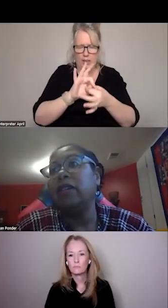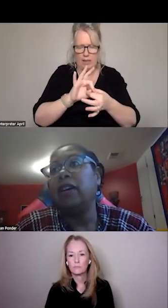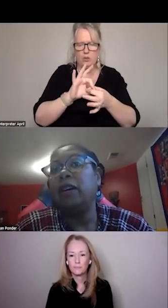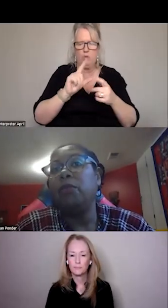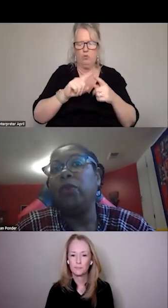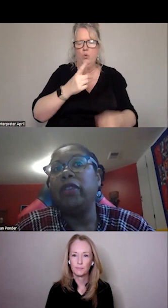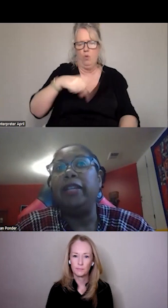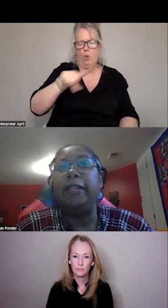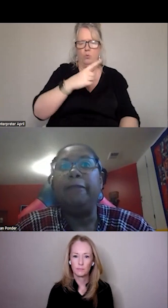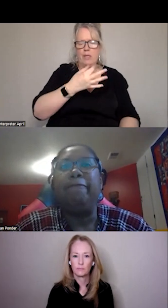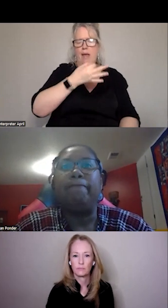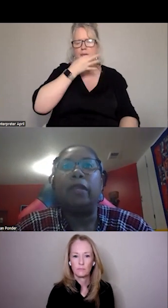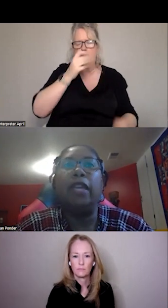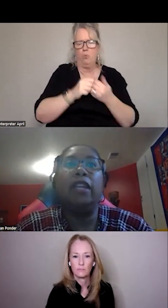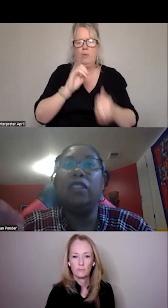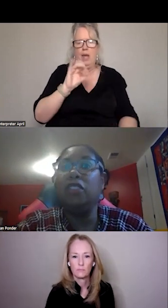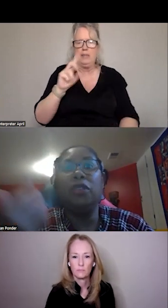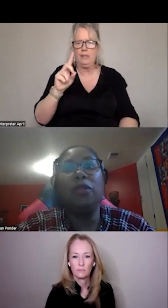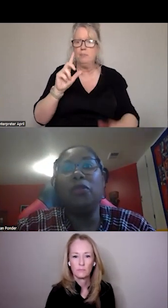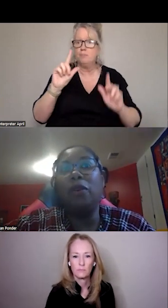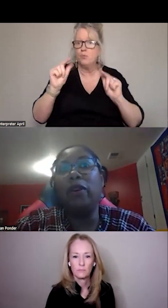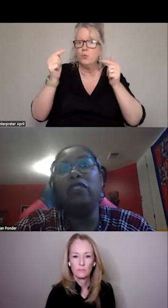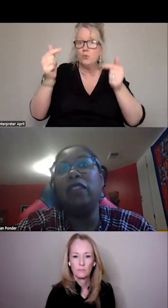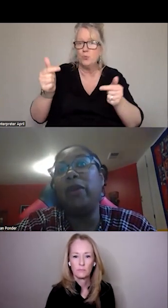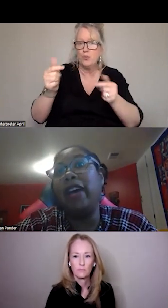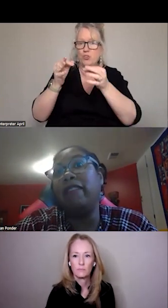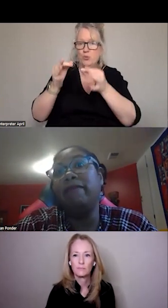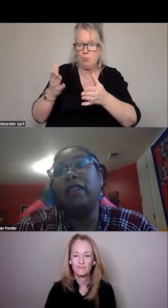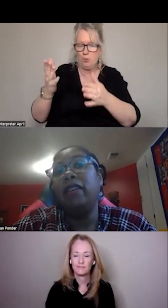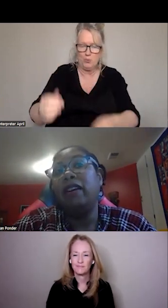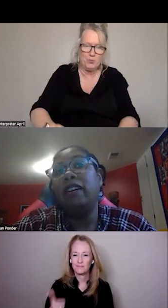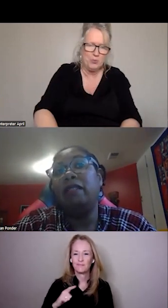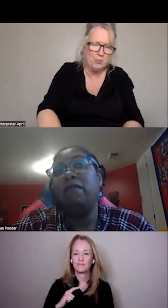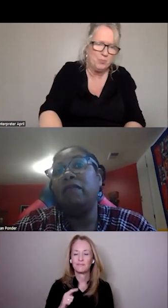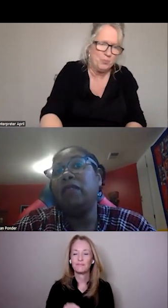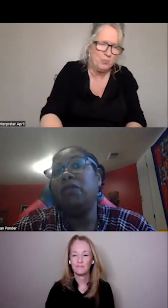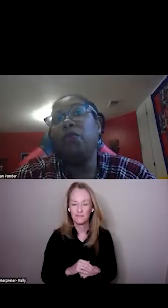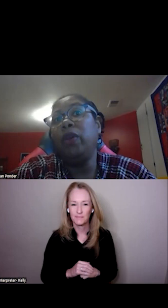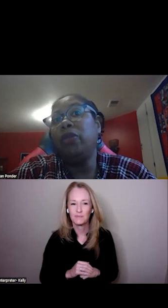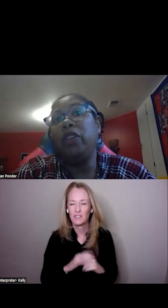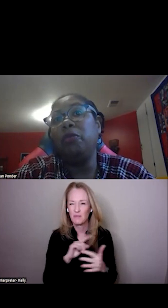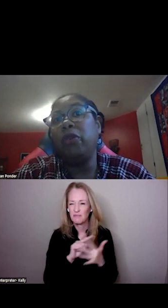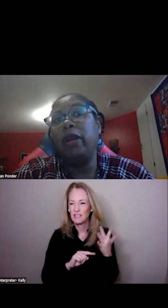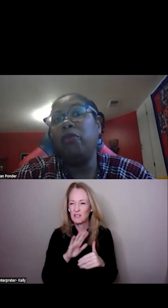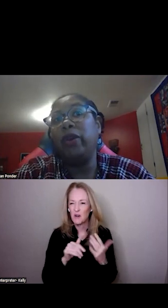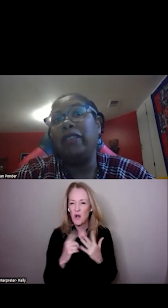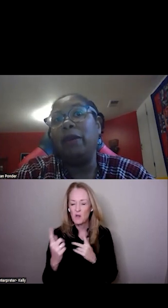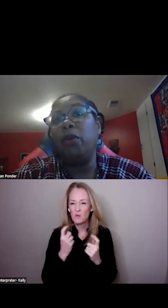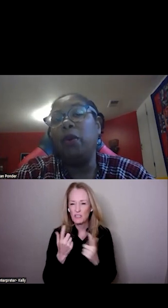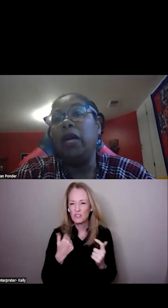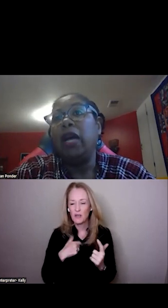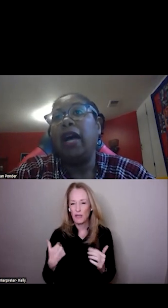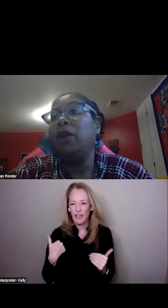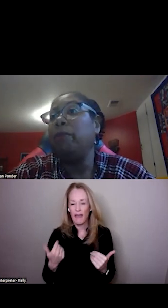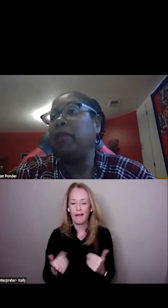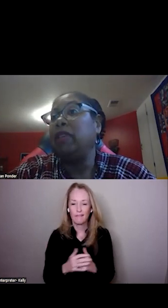experts with IDD. And these are, you know, these are all questions that we have. With the REACH program, for